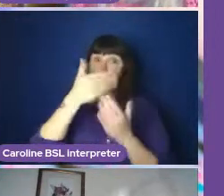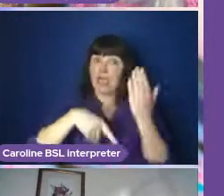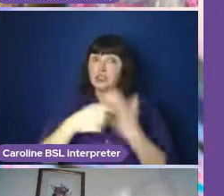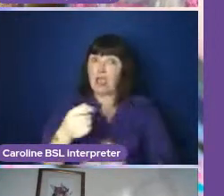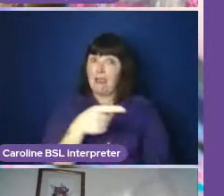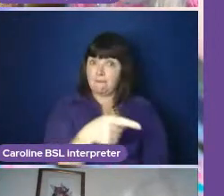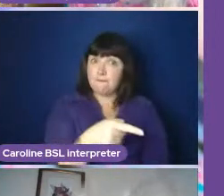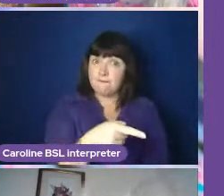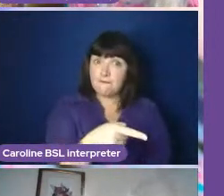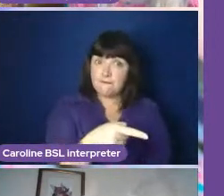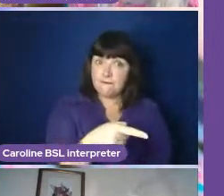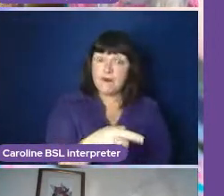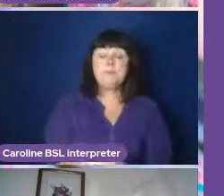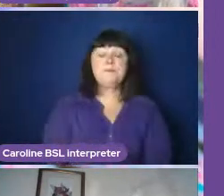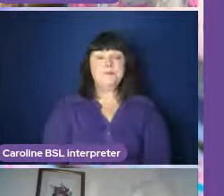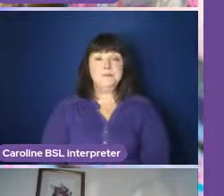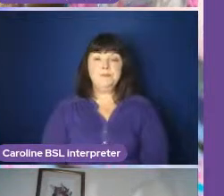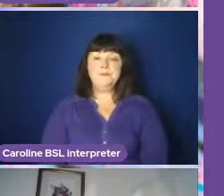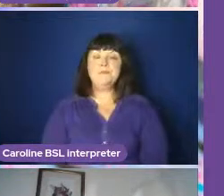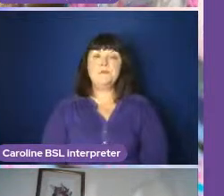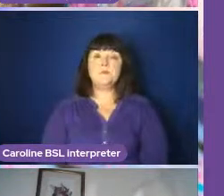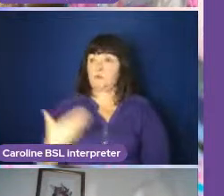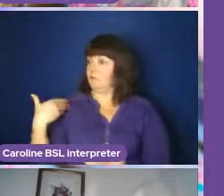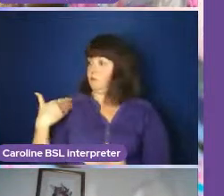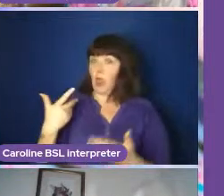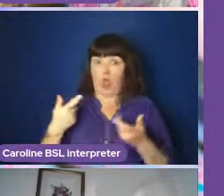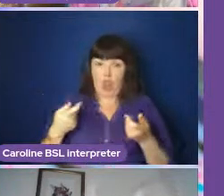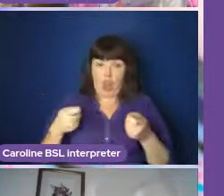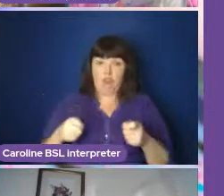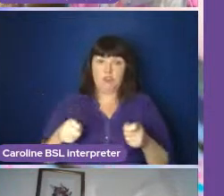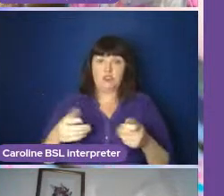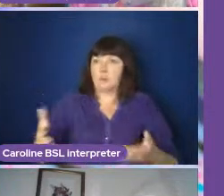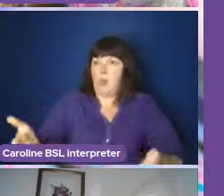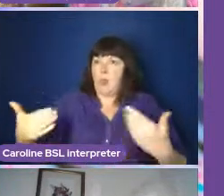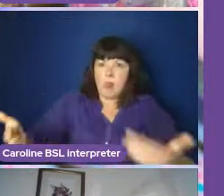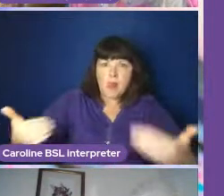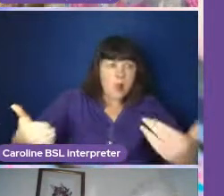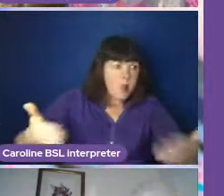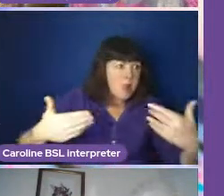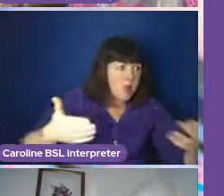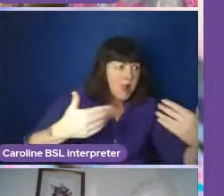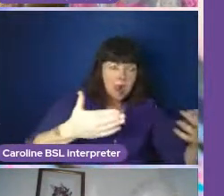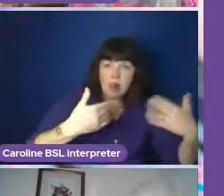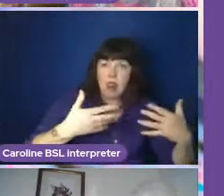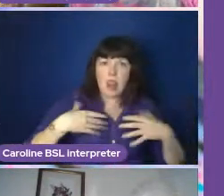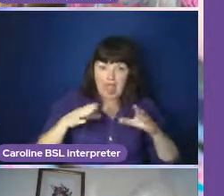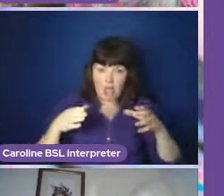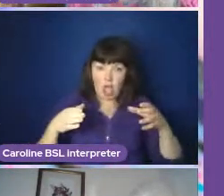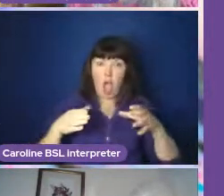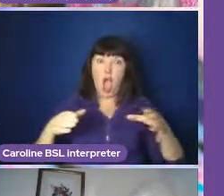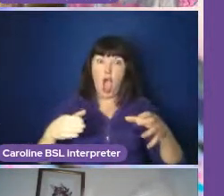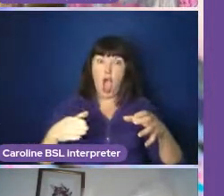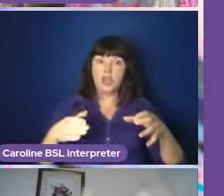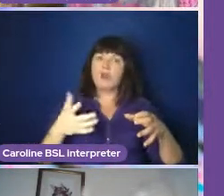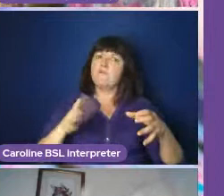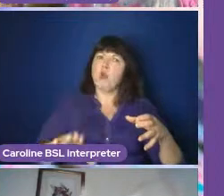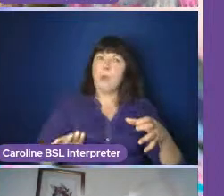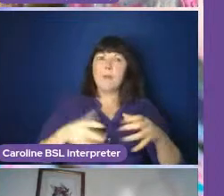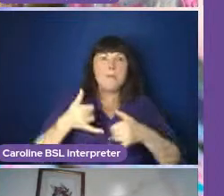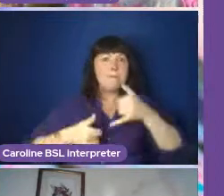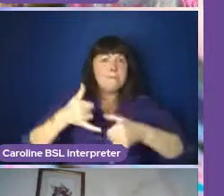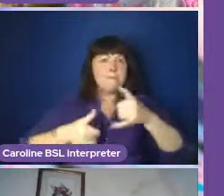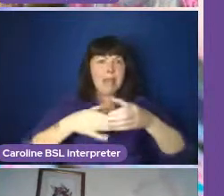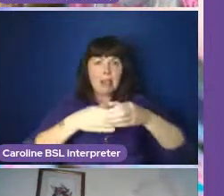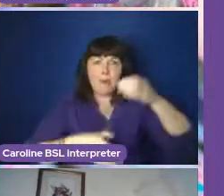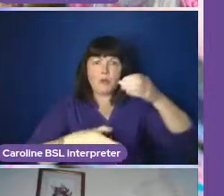we basically just made literally a herd, like tons and tons and tons of milk bottle elephants, didn't we? How many have you got in